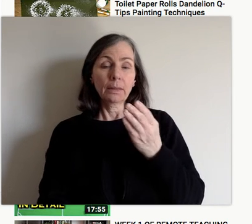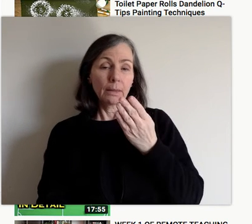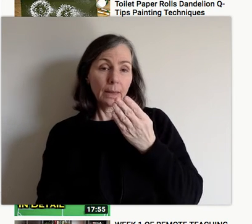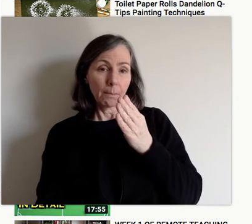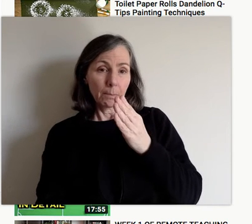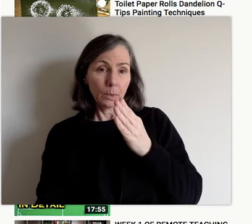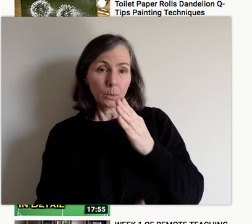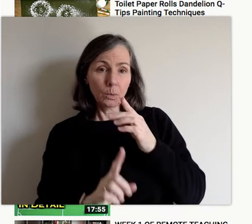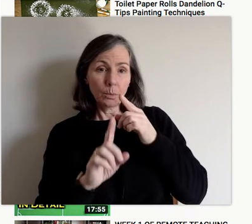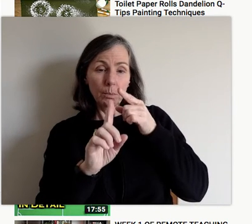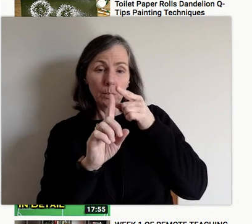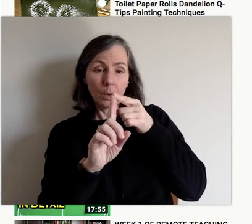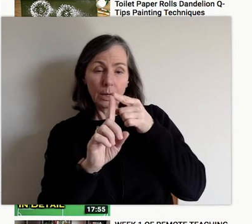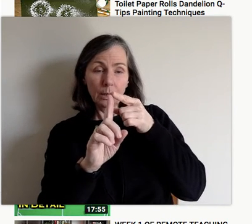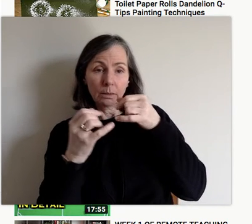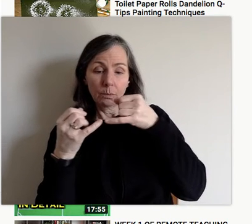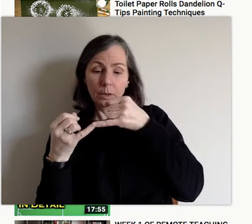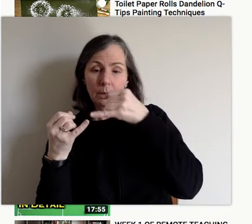vertex.